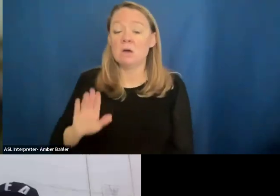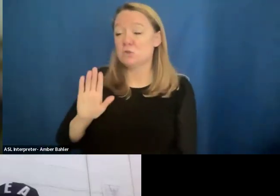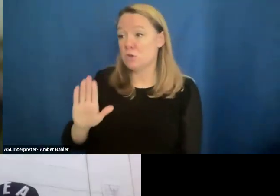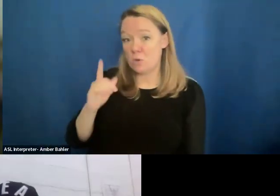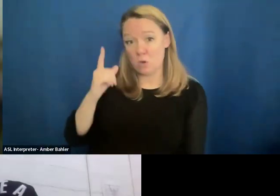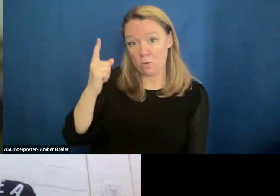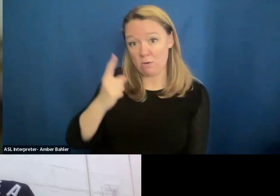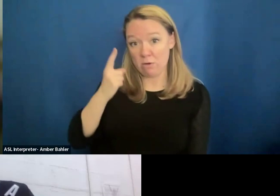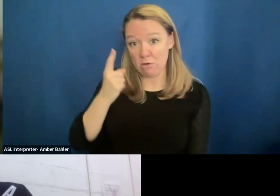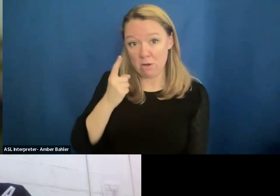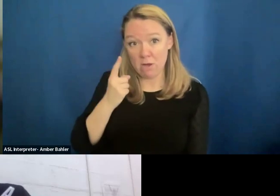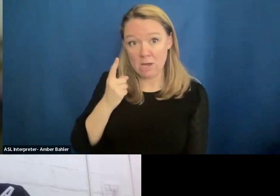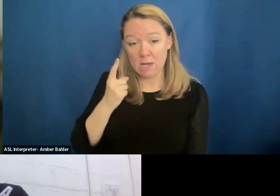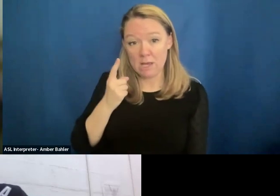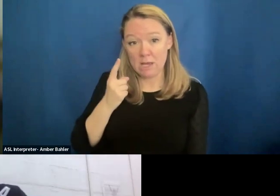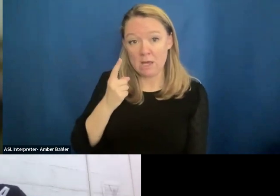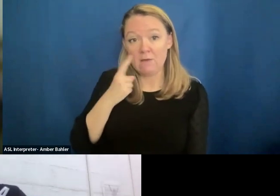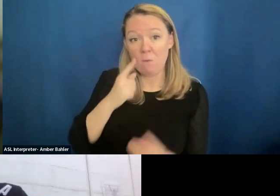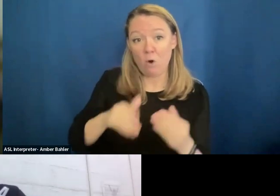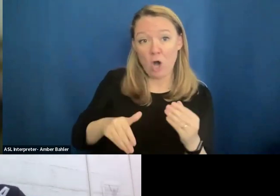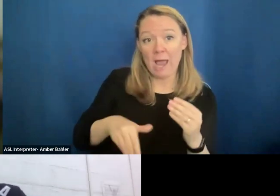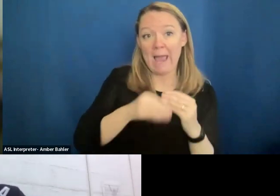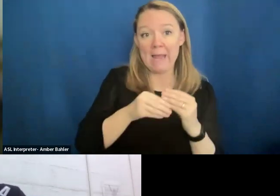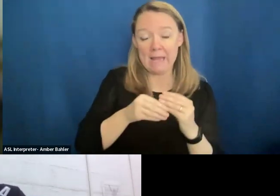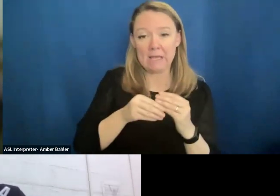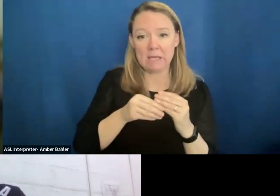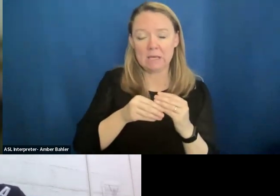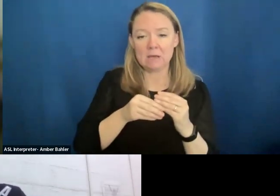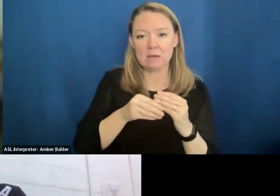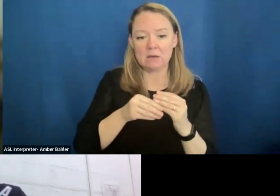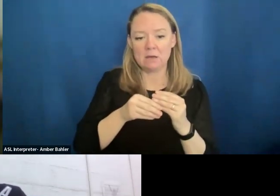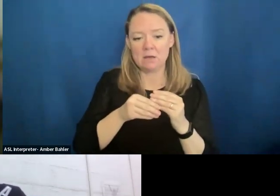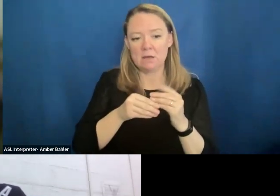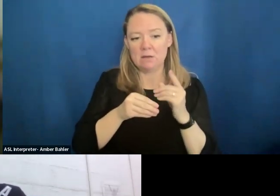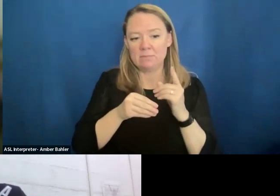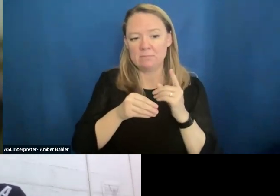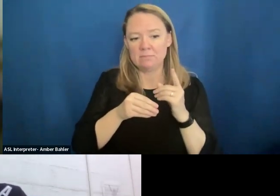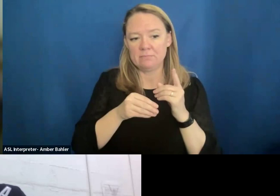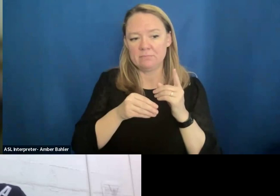about what we should add to address substance use disorder, we should be mindful of